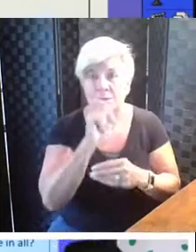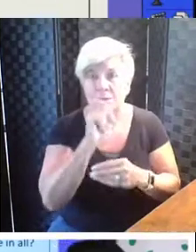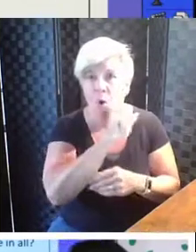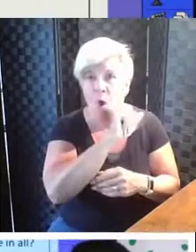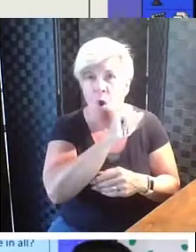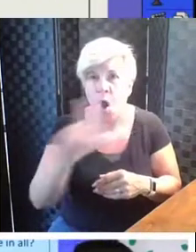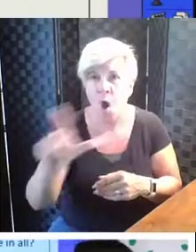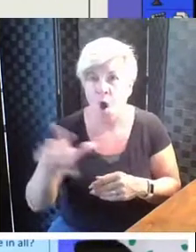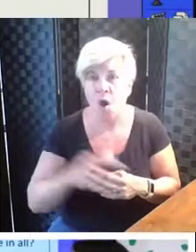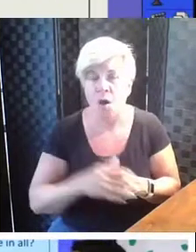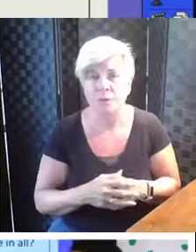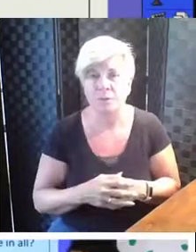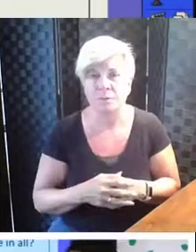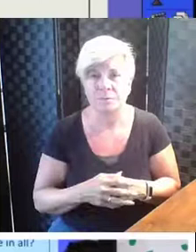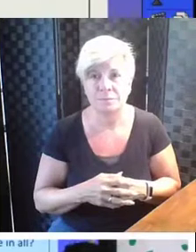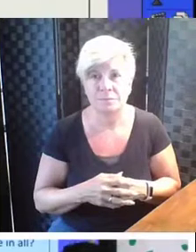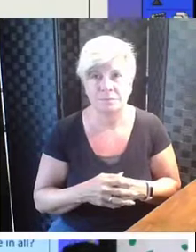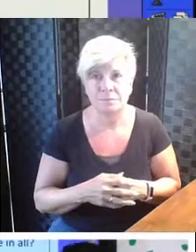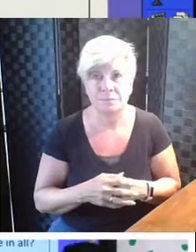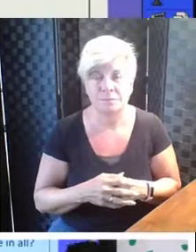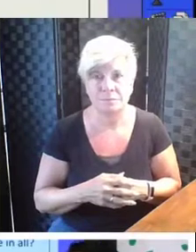popsicles were there in all?